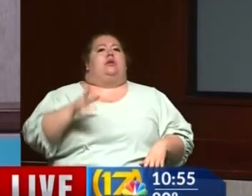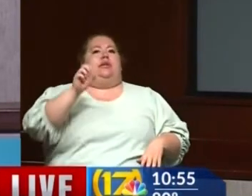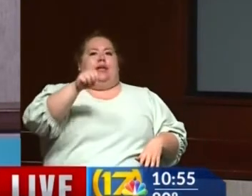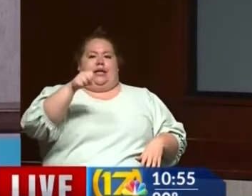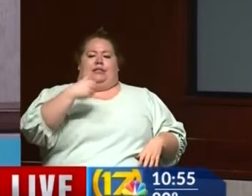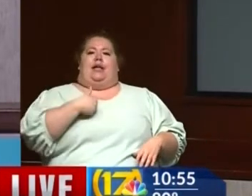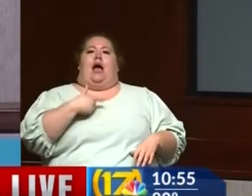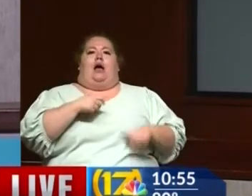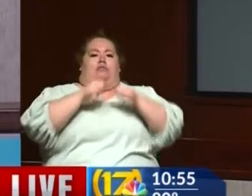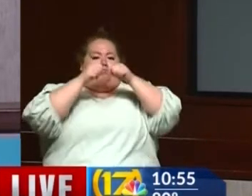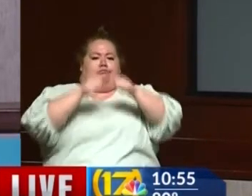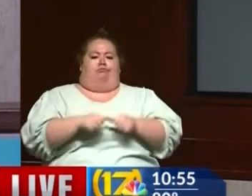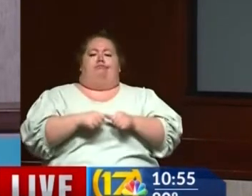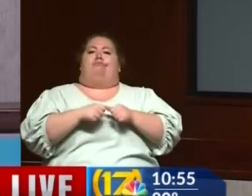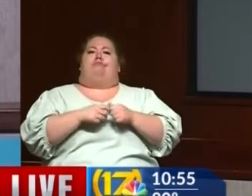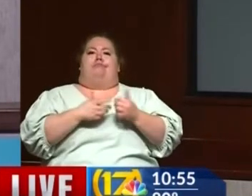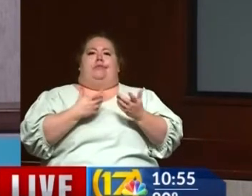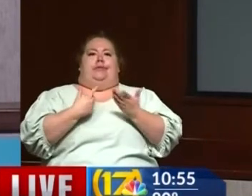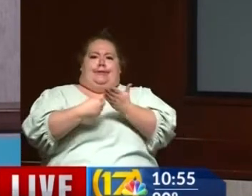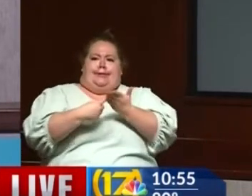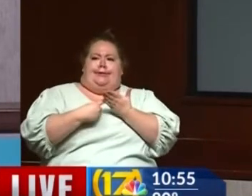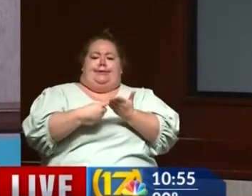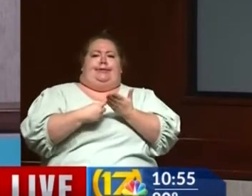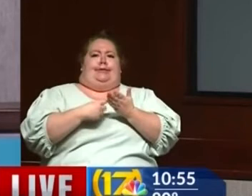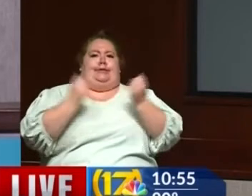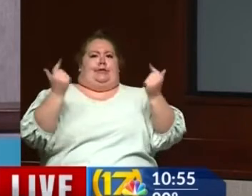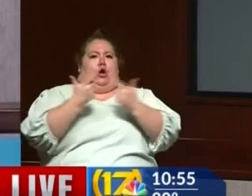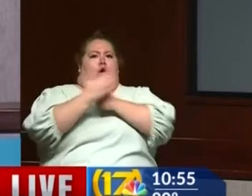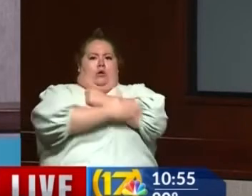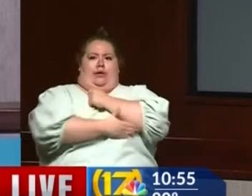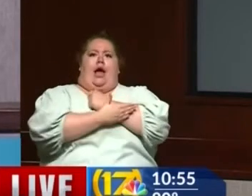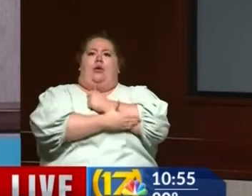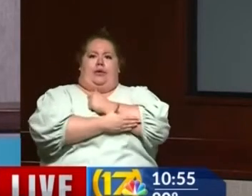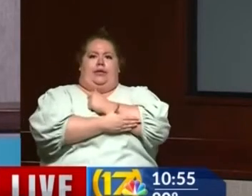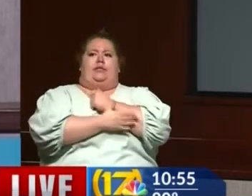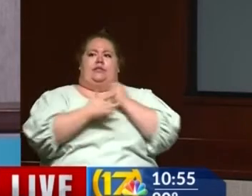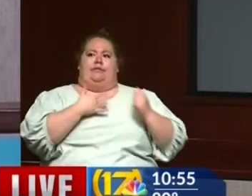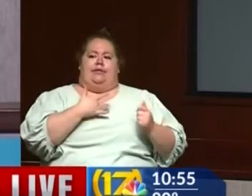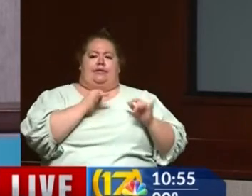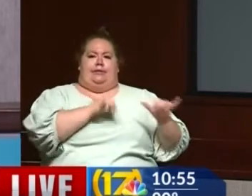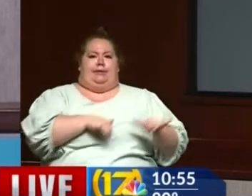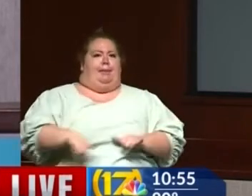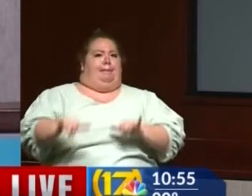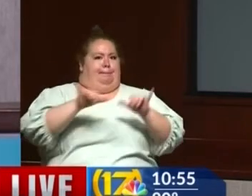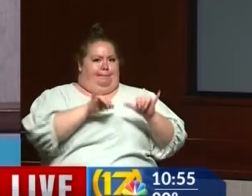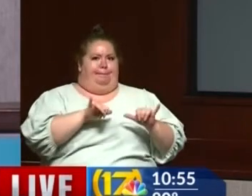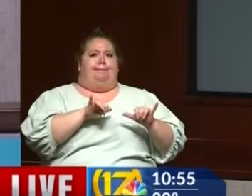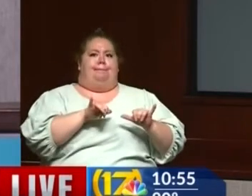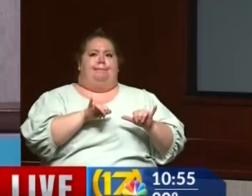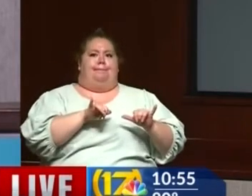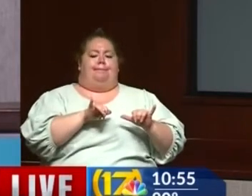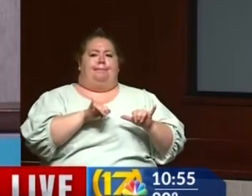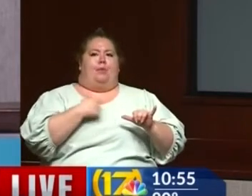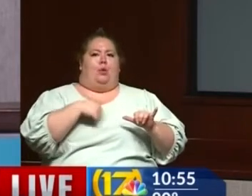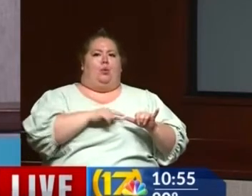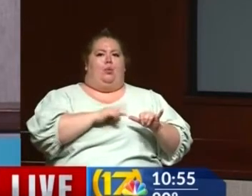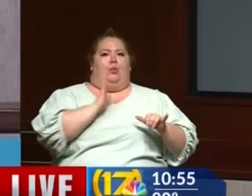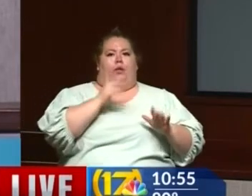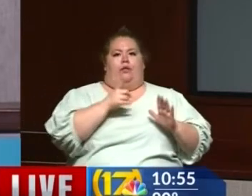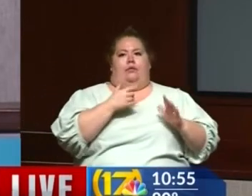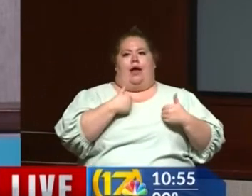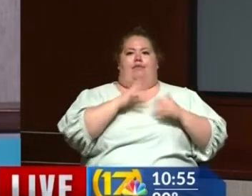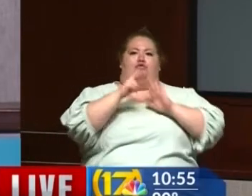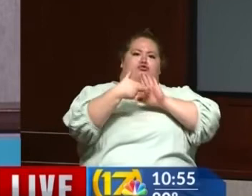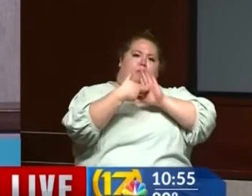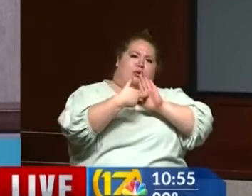CSAC from all of those counties who are affected by this, and those are typically represented at the Capitol by CSAC,